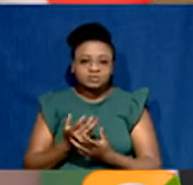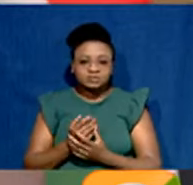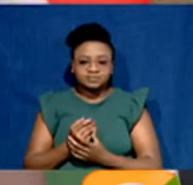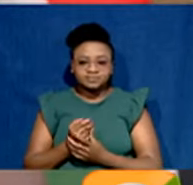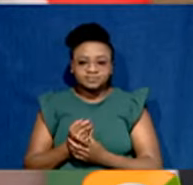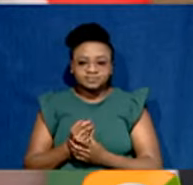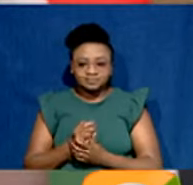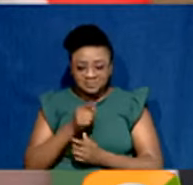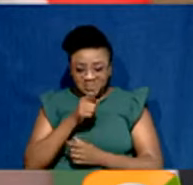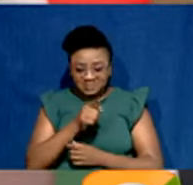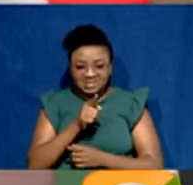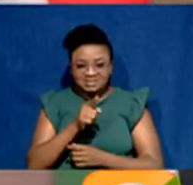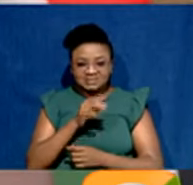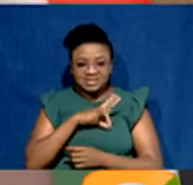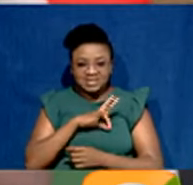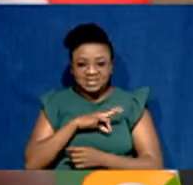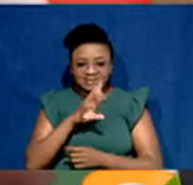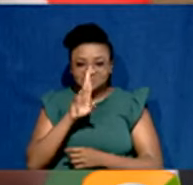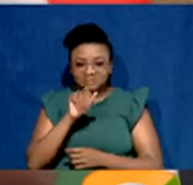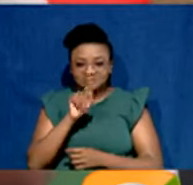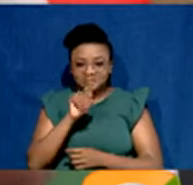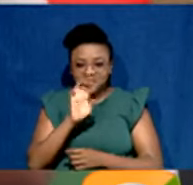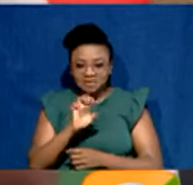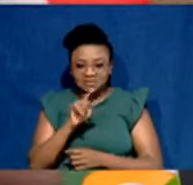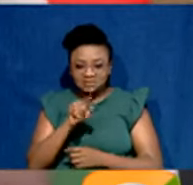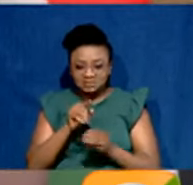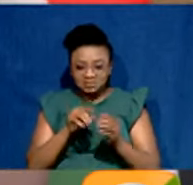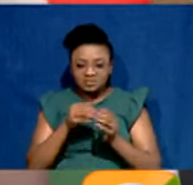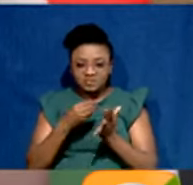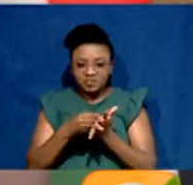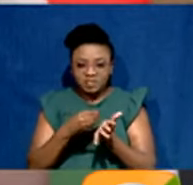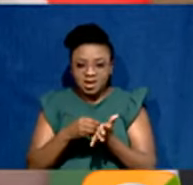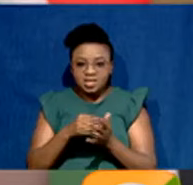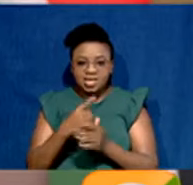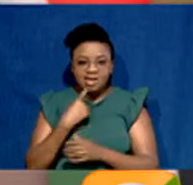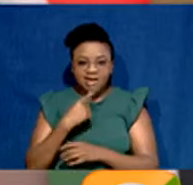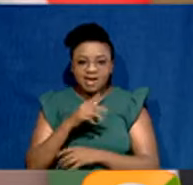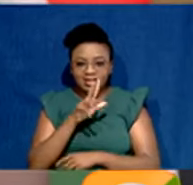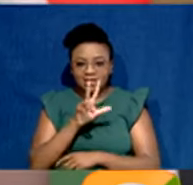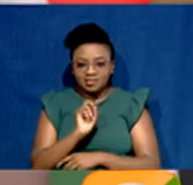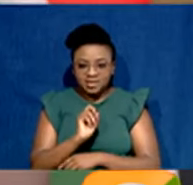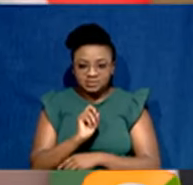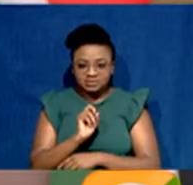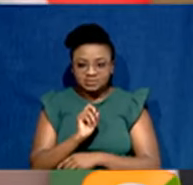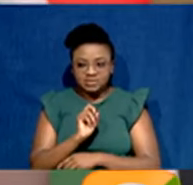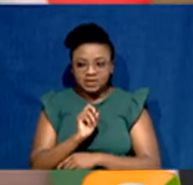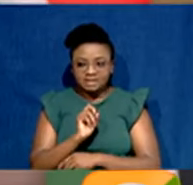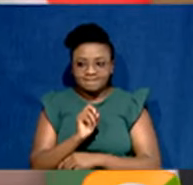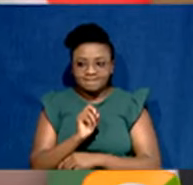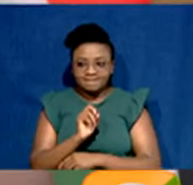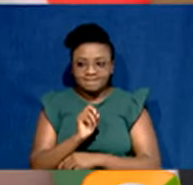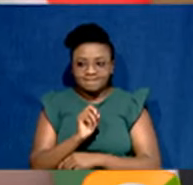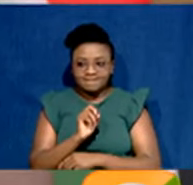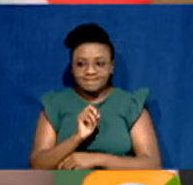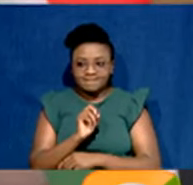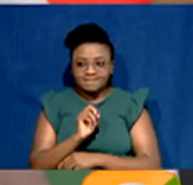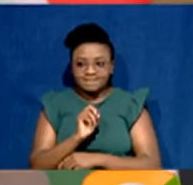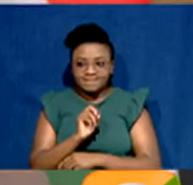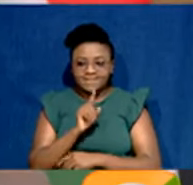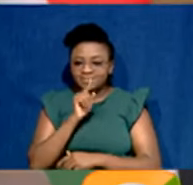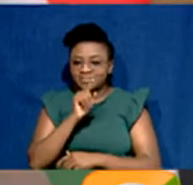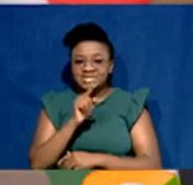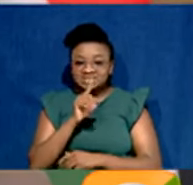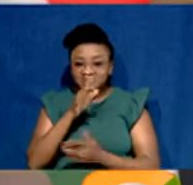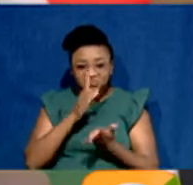this interest rate of this exchange rate of 130 that we were maintaining was